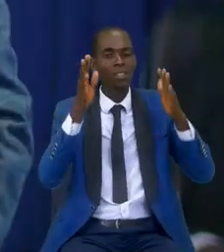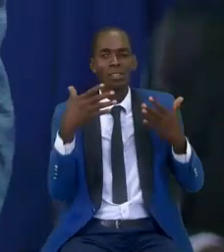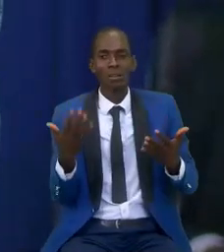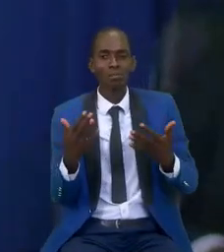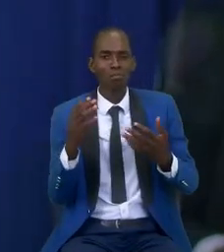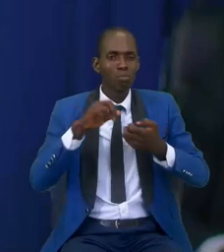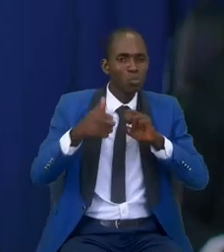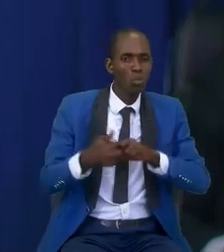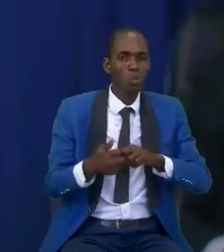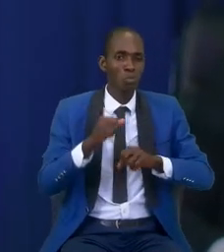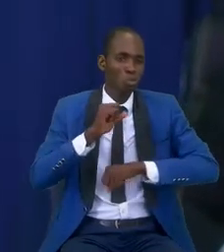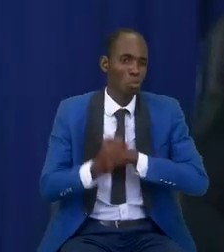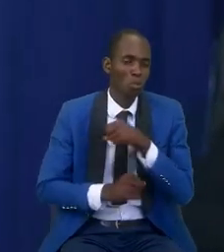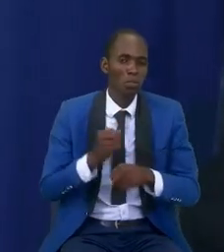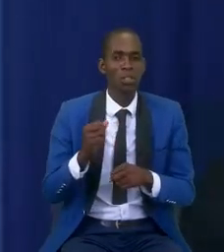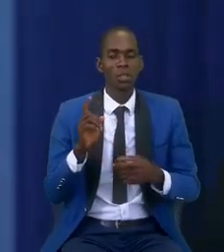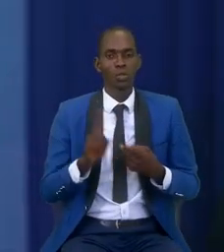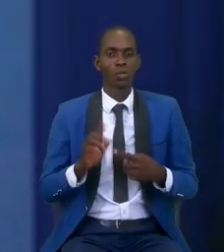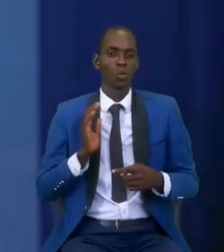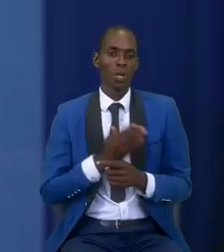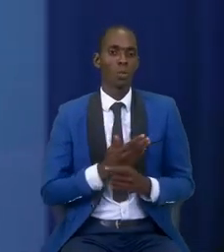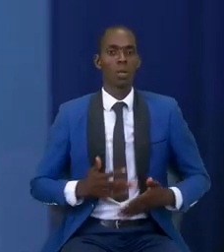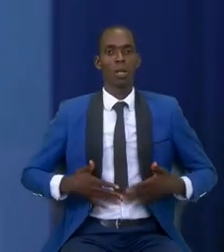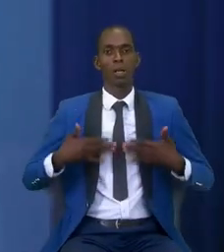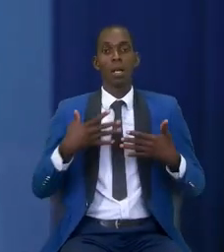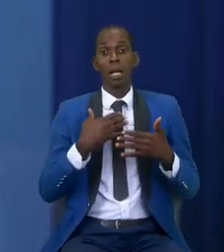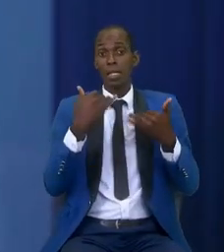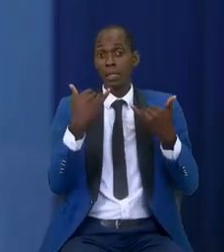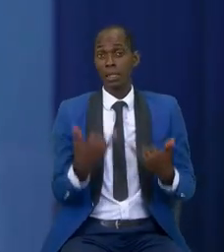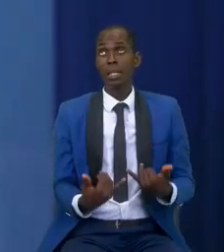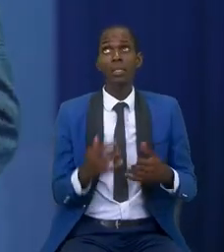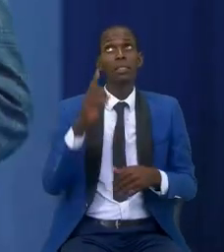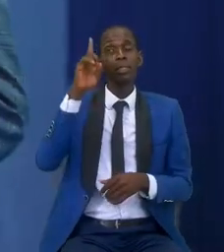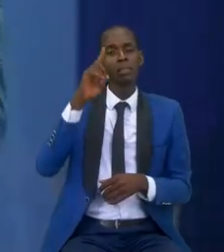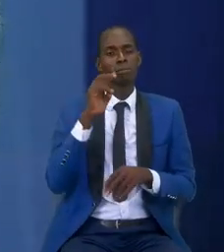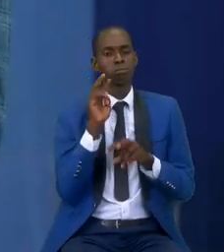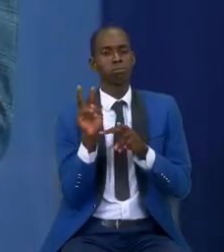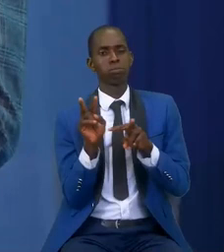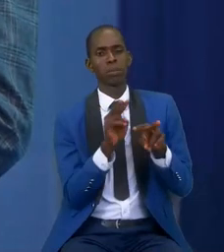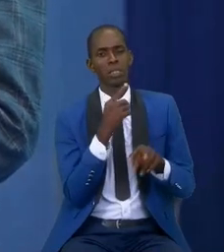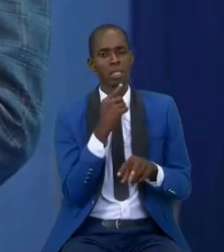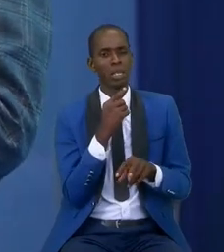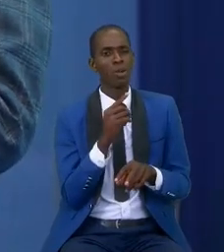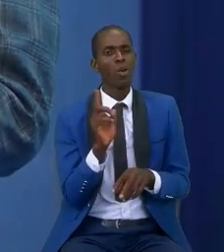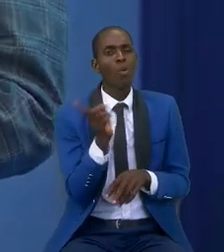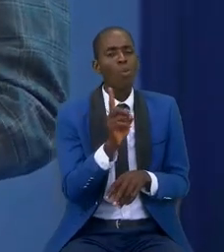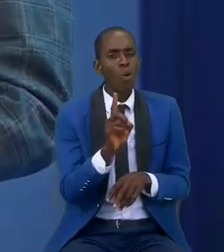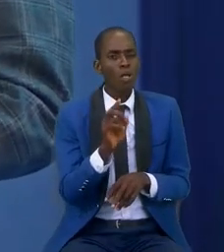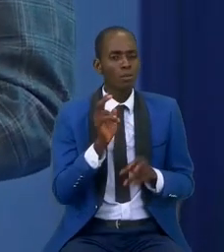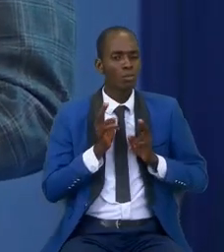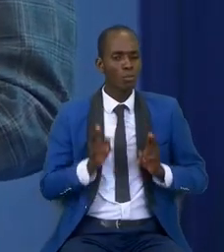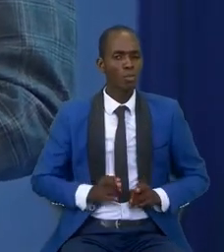you know where man was at the beginning of the creation that time what was God